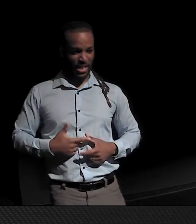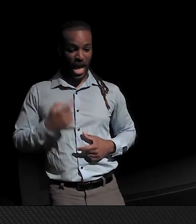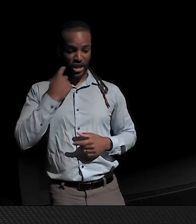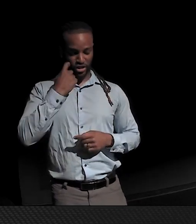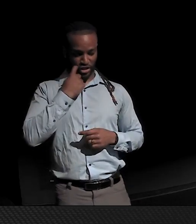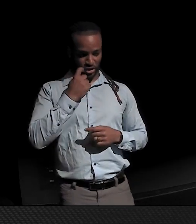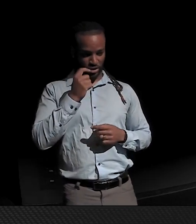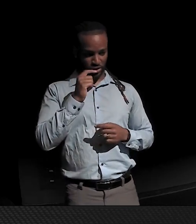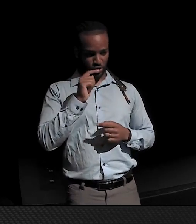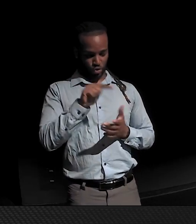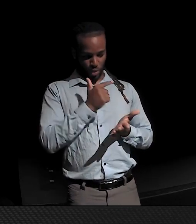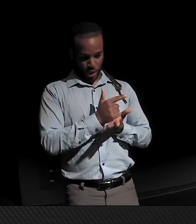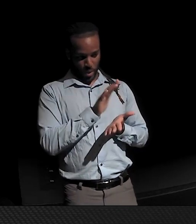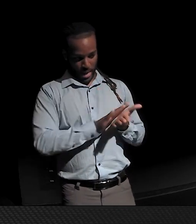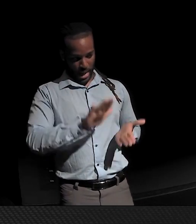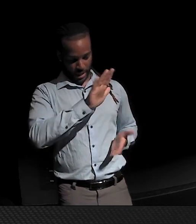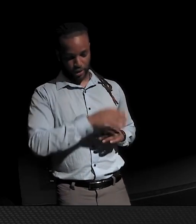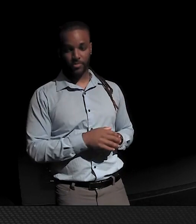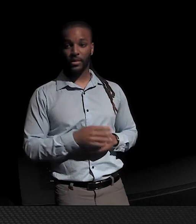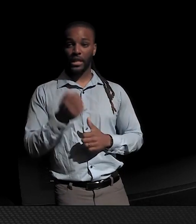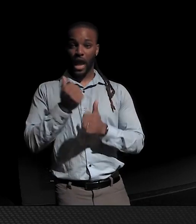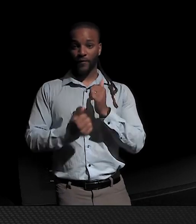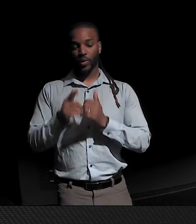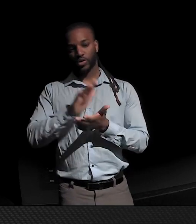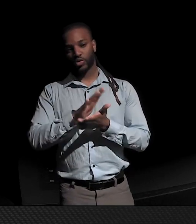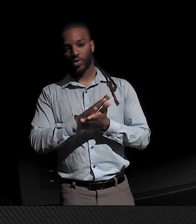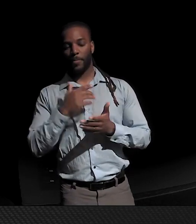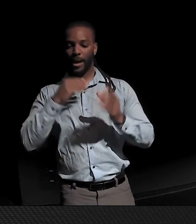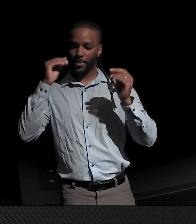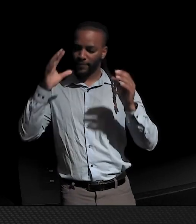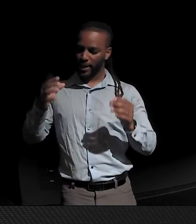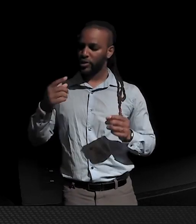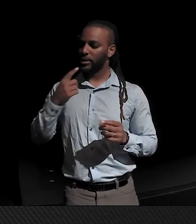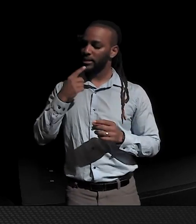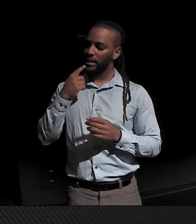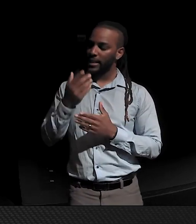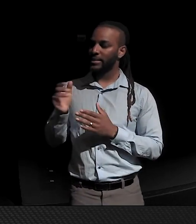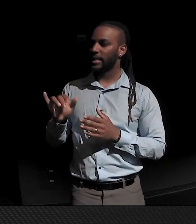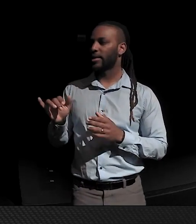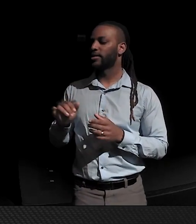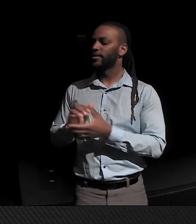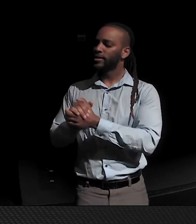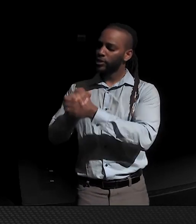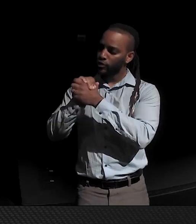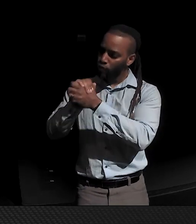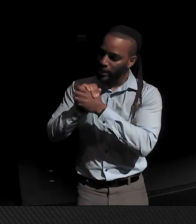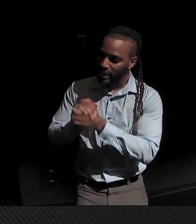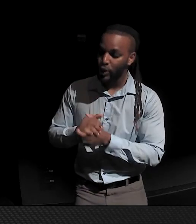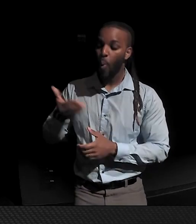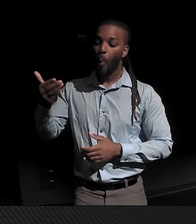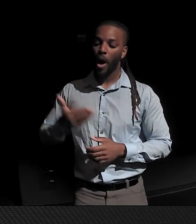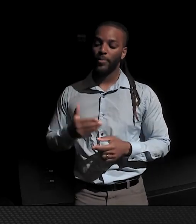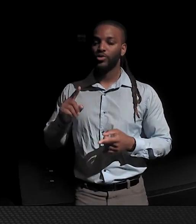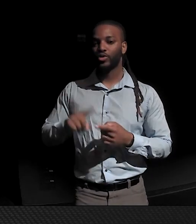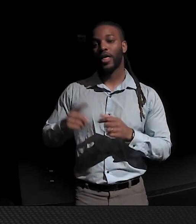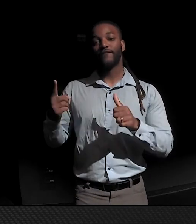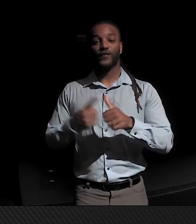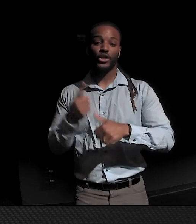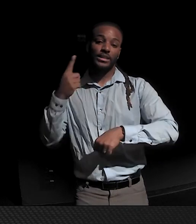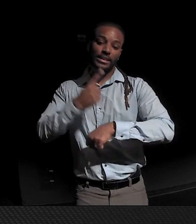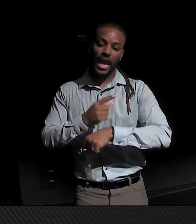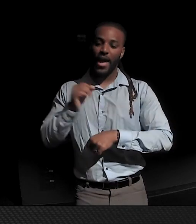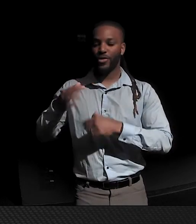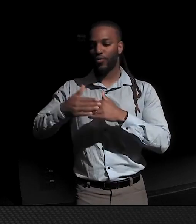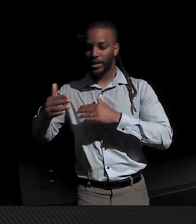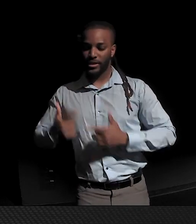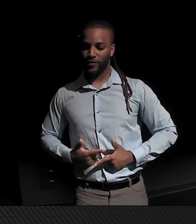graduated college and everybody at school, my professors, all this stuff had said things like, congratulations, welcome to the first day of the rest